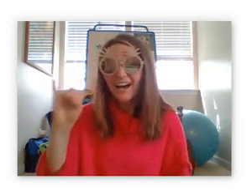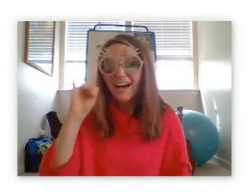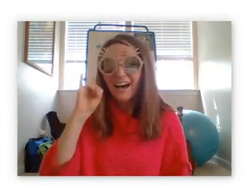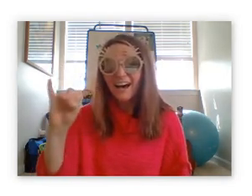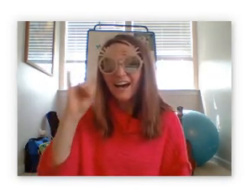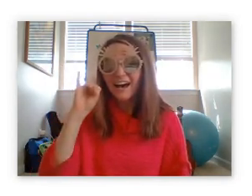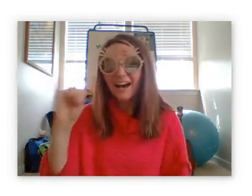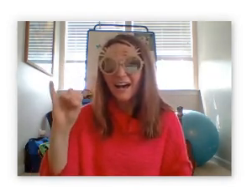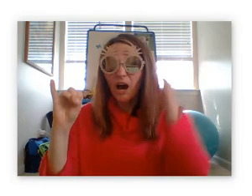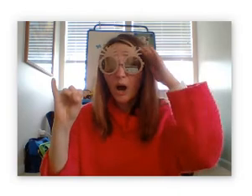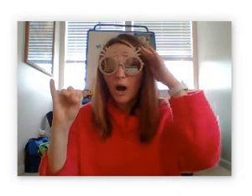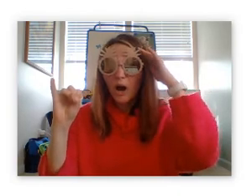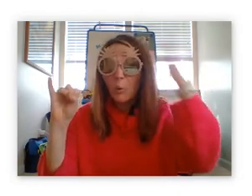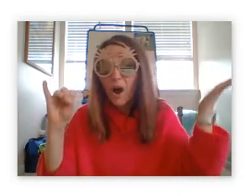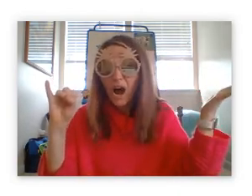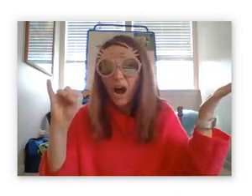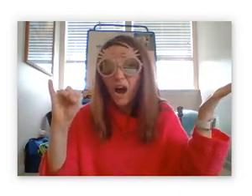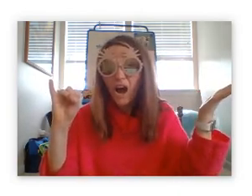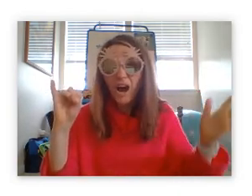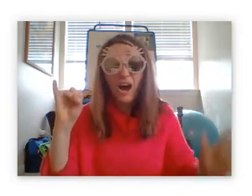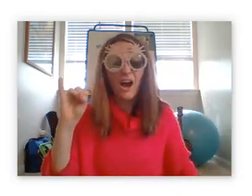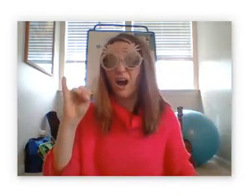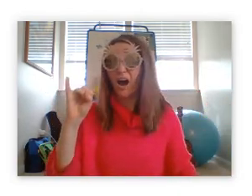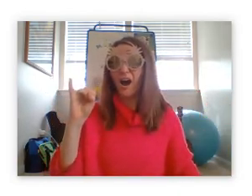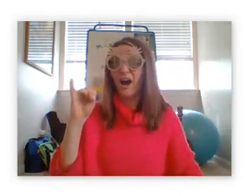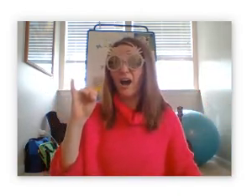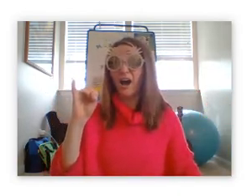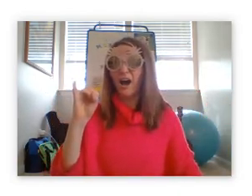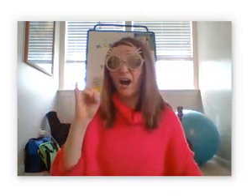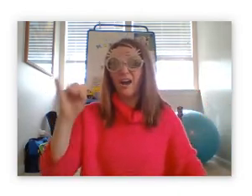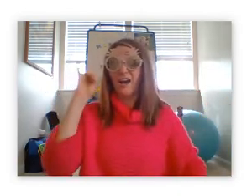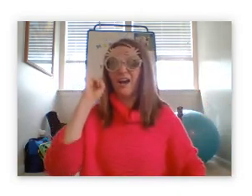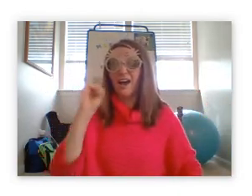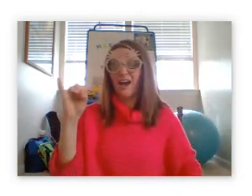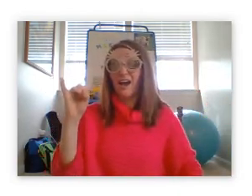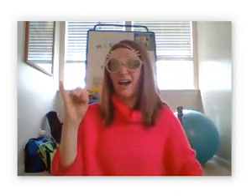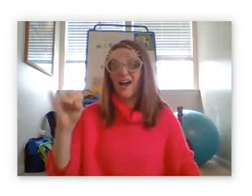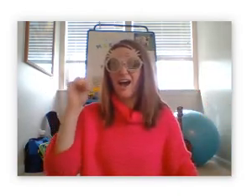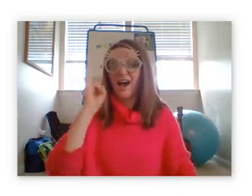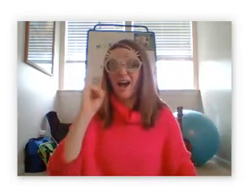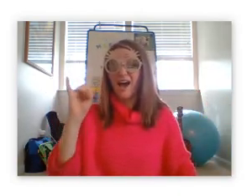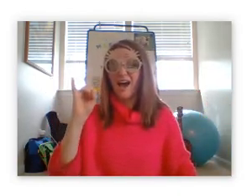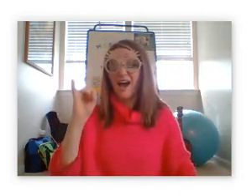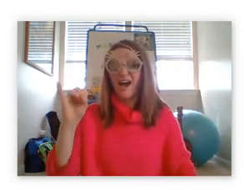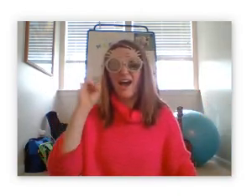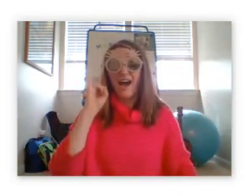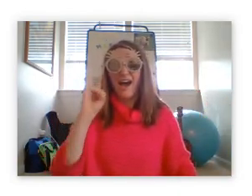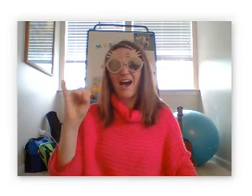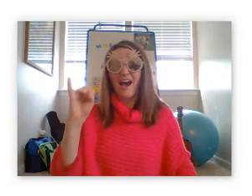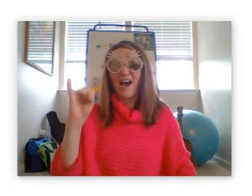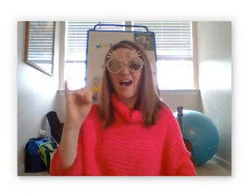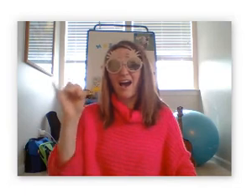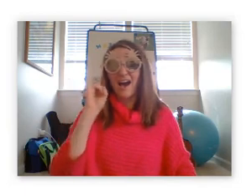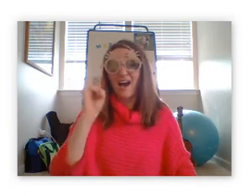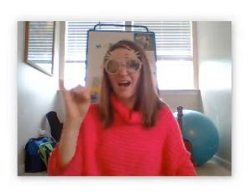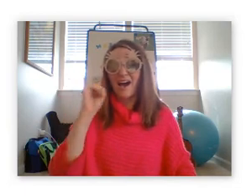apples and bananas. I like to eat, eat,